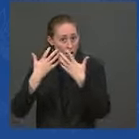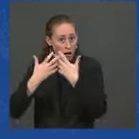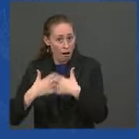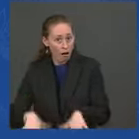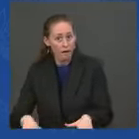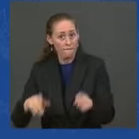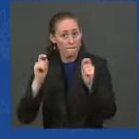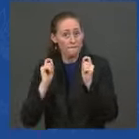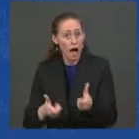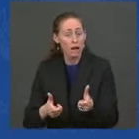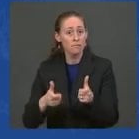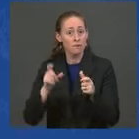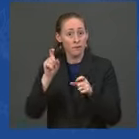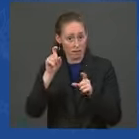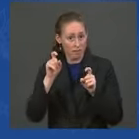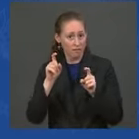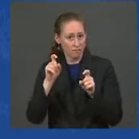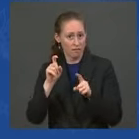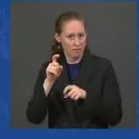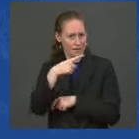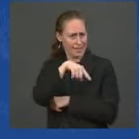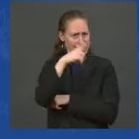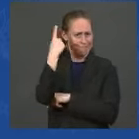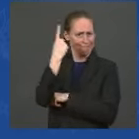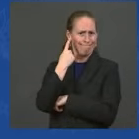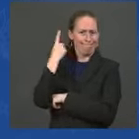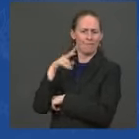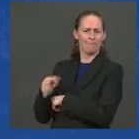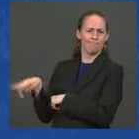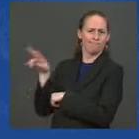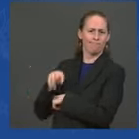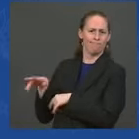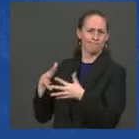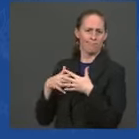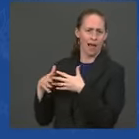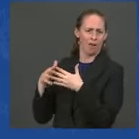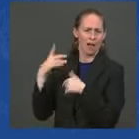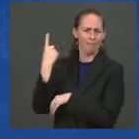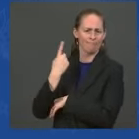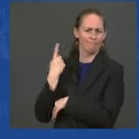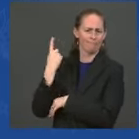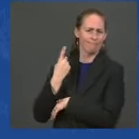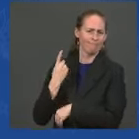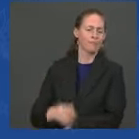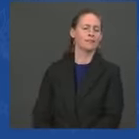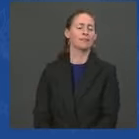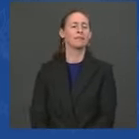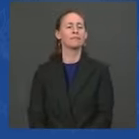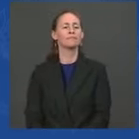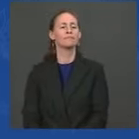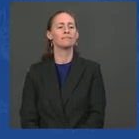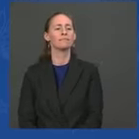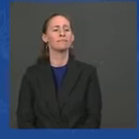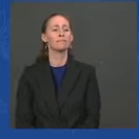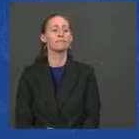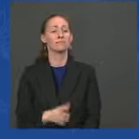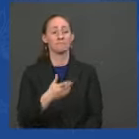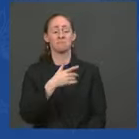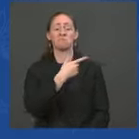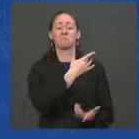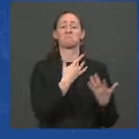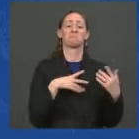done in America? So folks, they're betting that we won't respond to this inflection point in